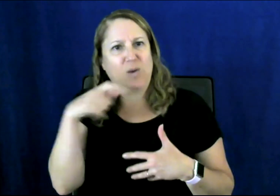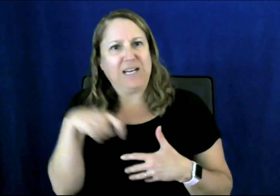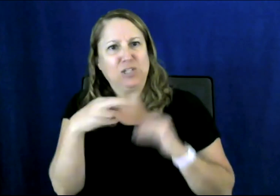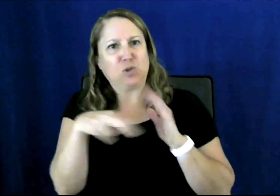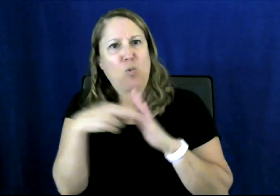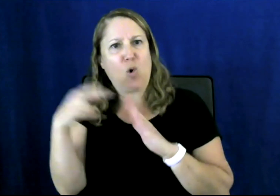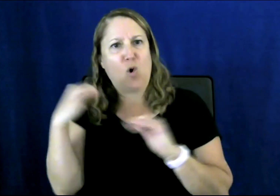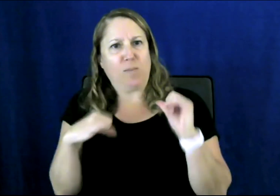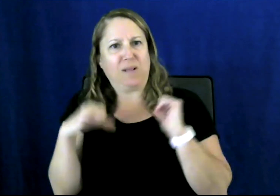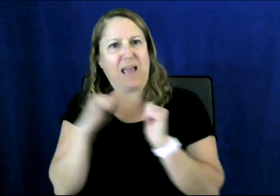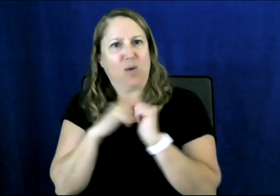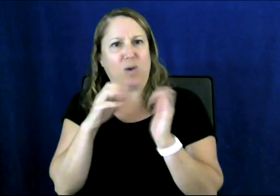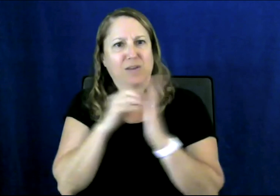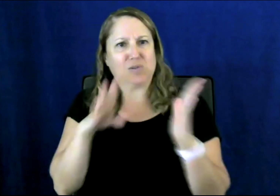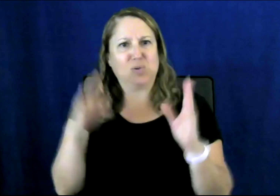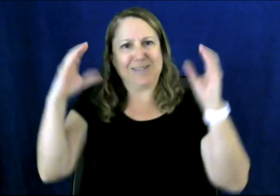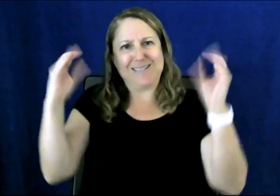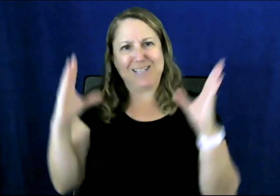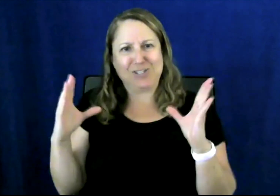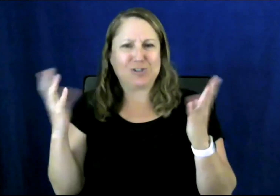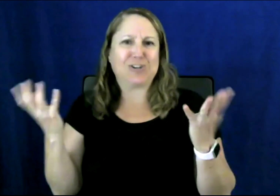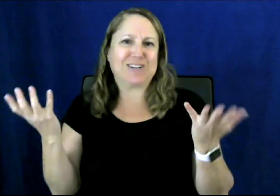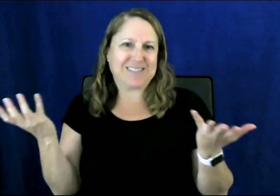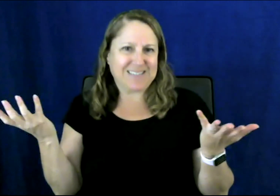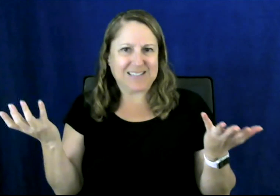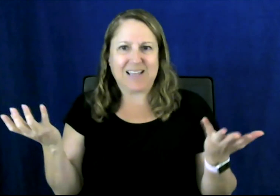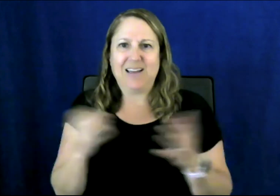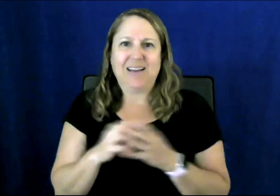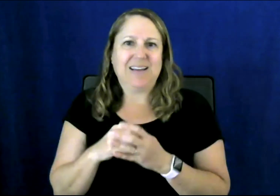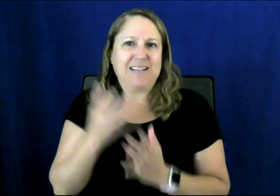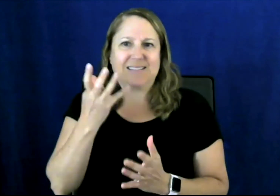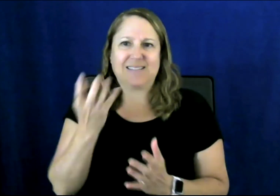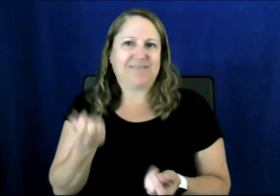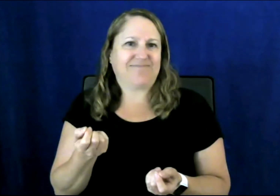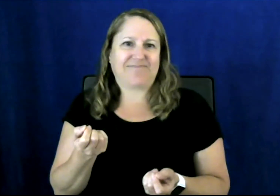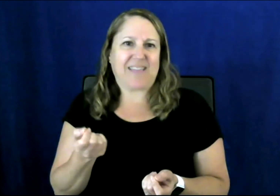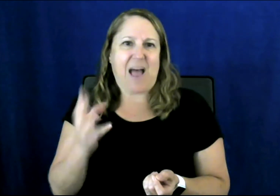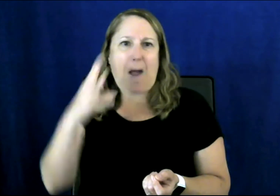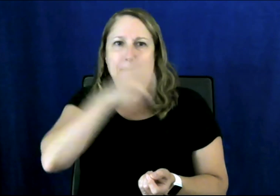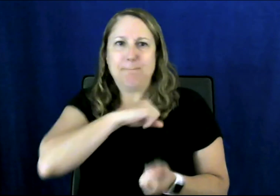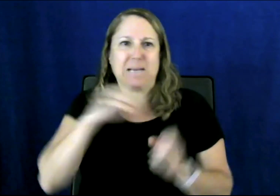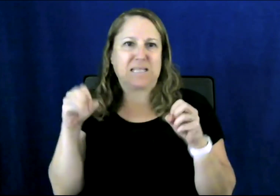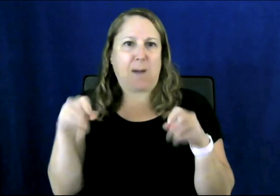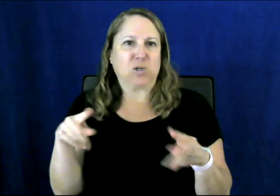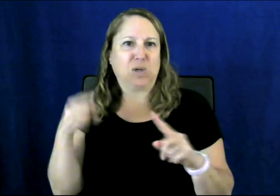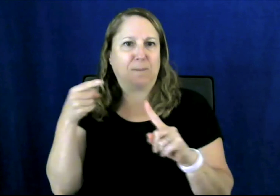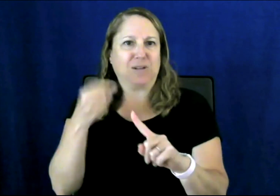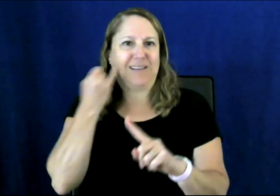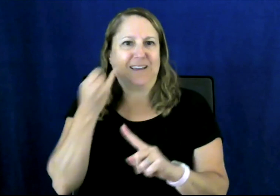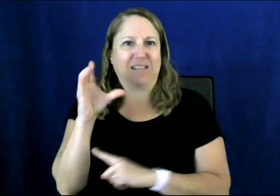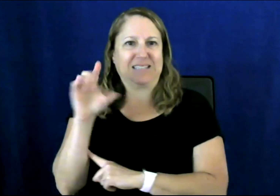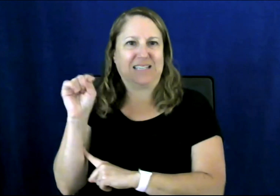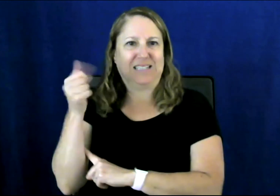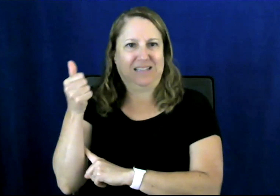student teachers role play with each other. I mean, it's just a lost opportunity, especially if the CT is so afraid